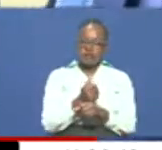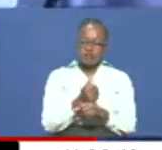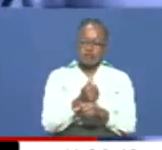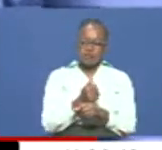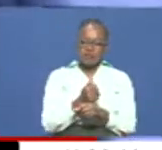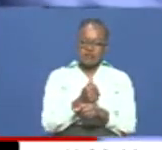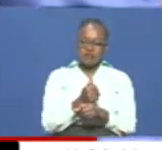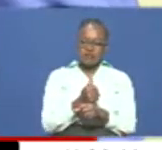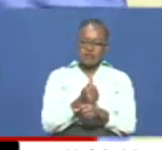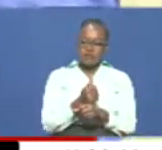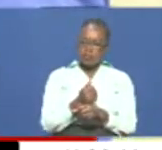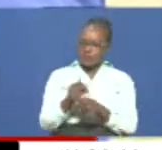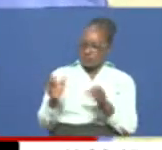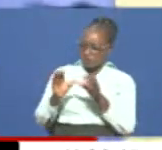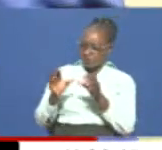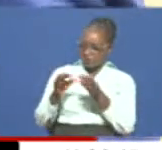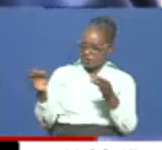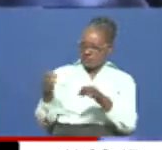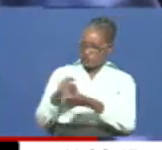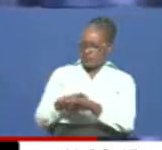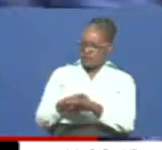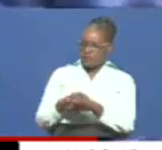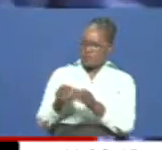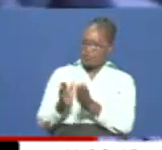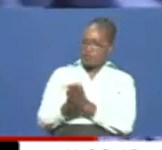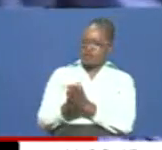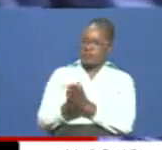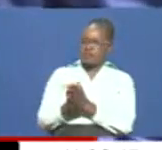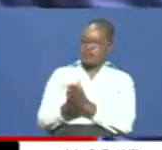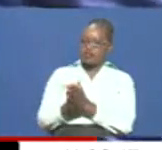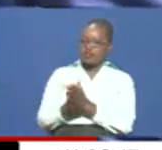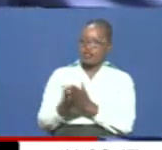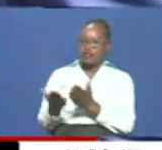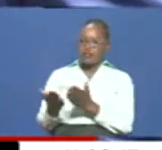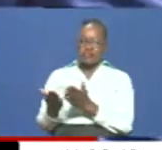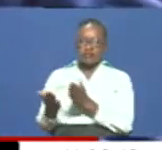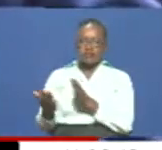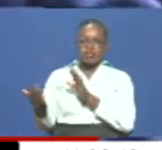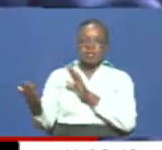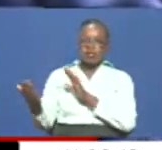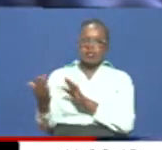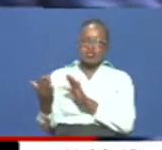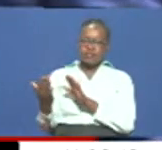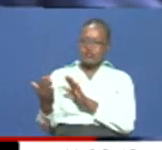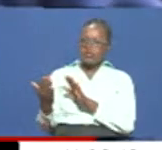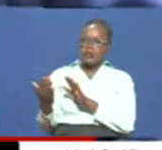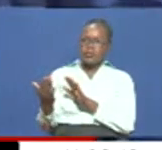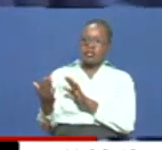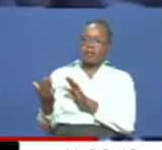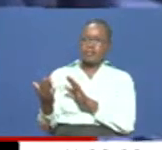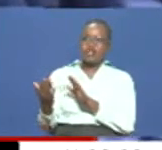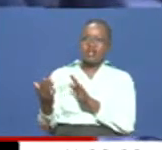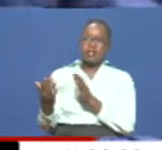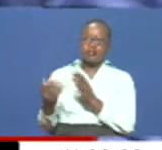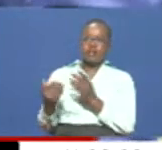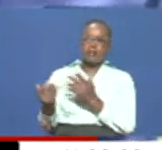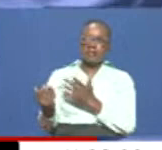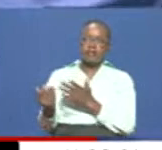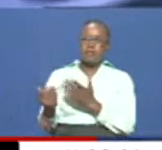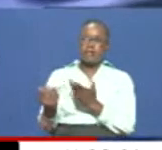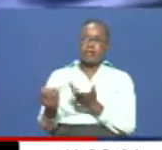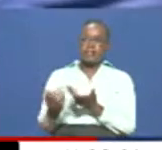some time. Maybe you can tell us whether there are any challenges who have approached you to share some challenges they have faced and how you dealt with